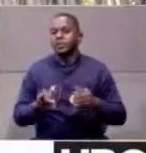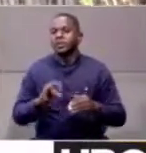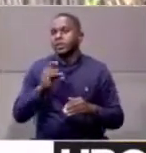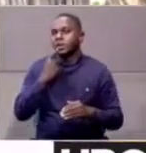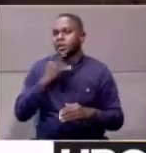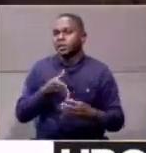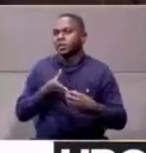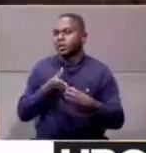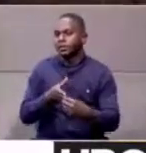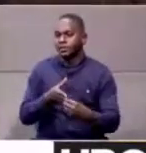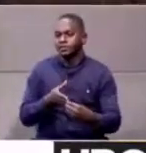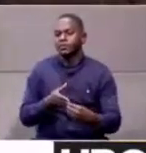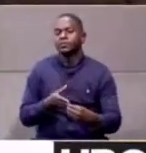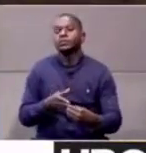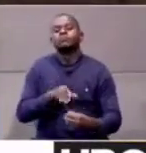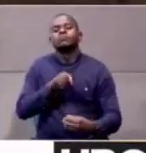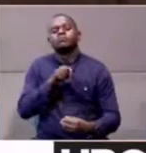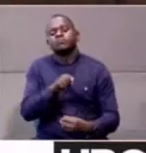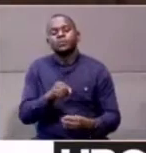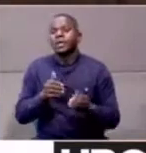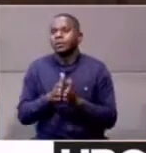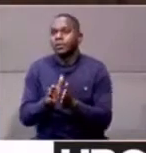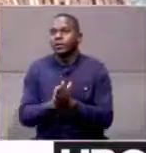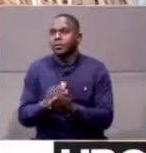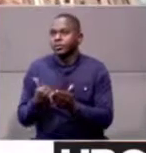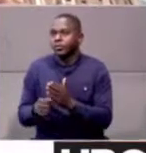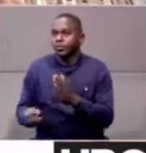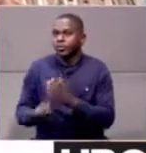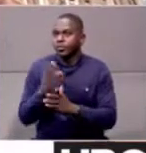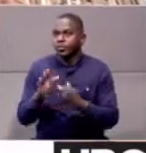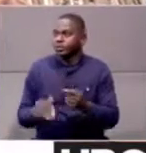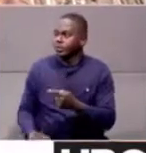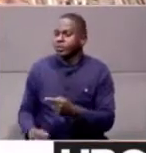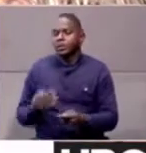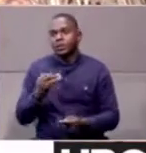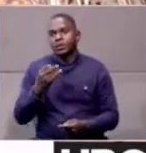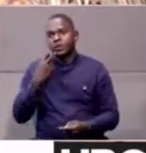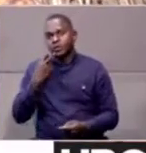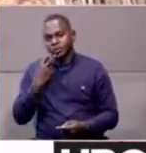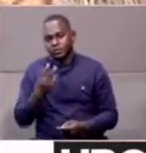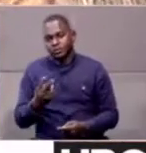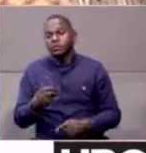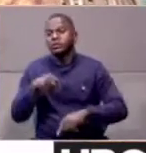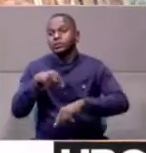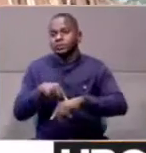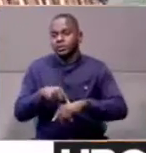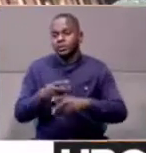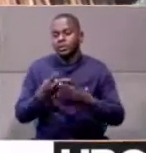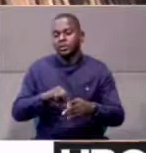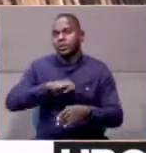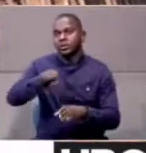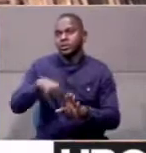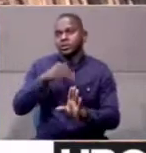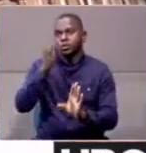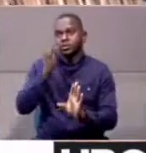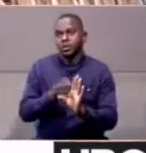Karamoja leaders. Simon explains the cause of the problem. If you look at the second half of the season, beginning July,